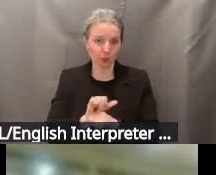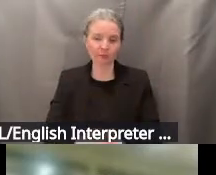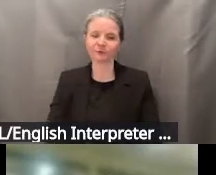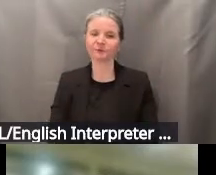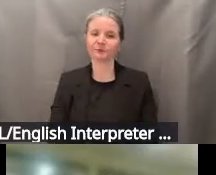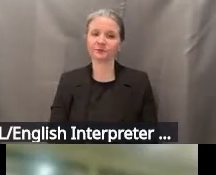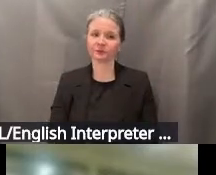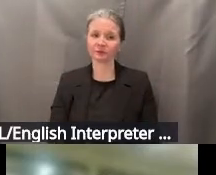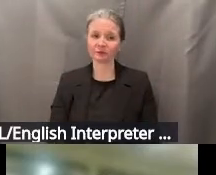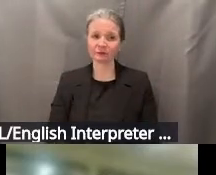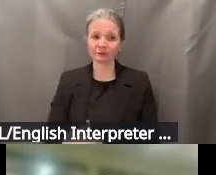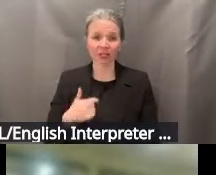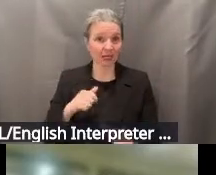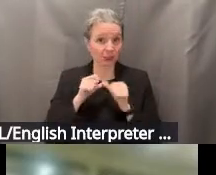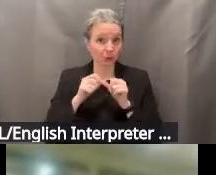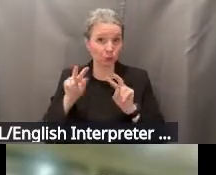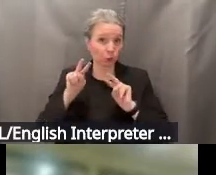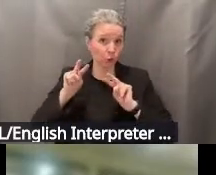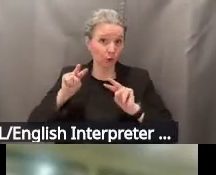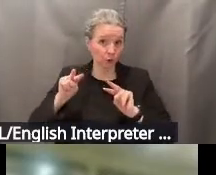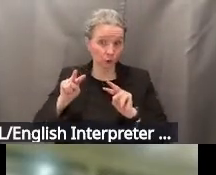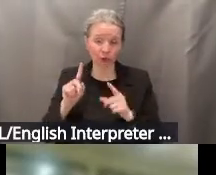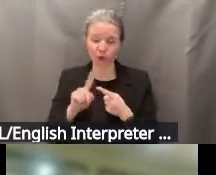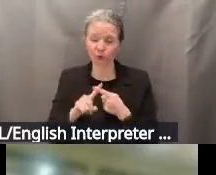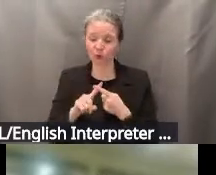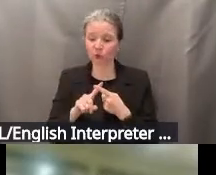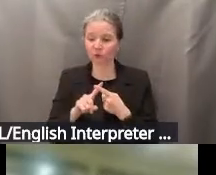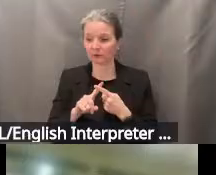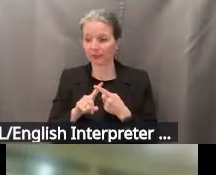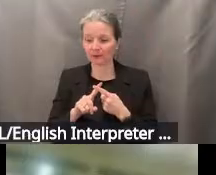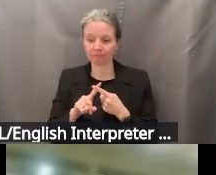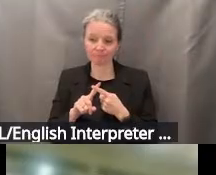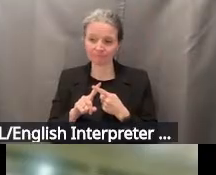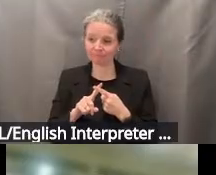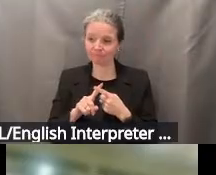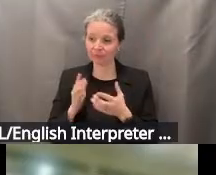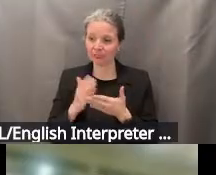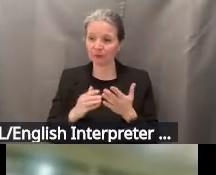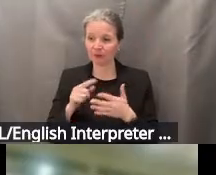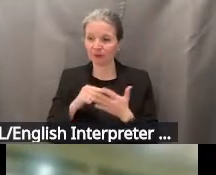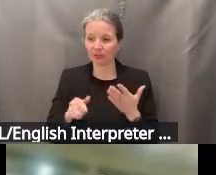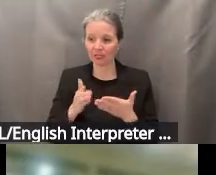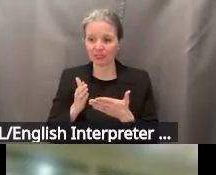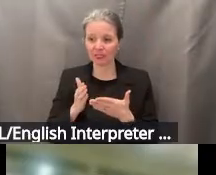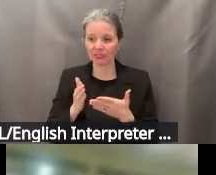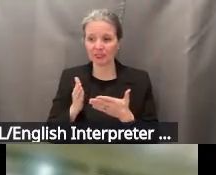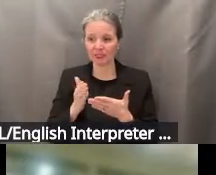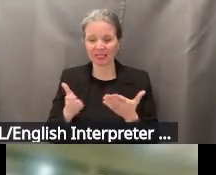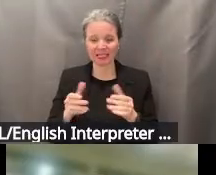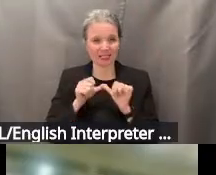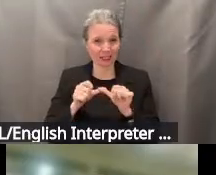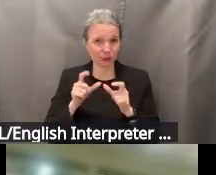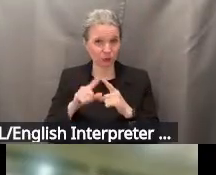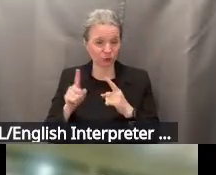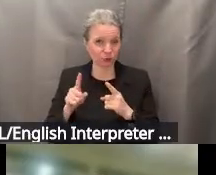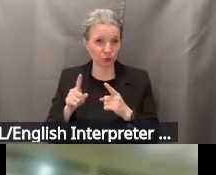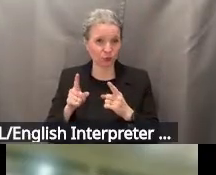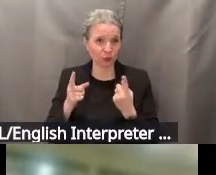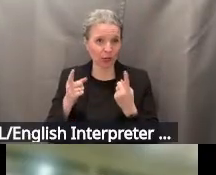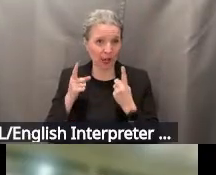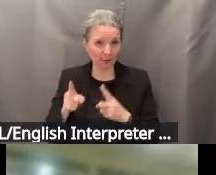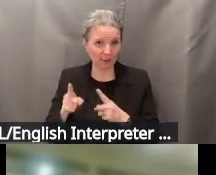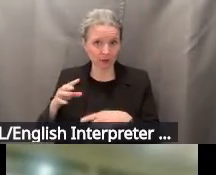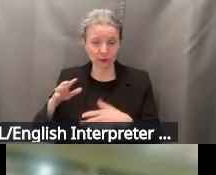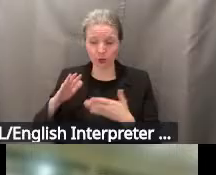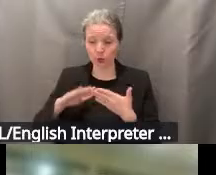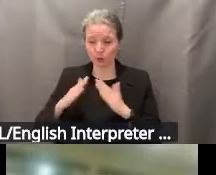I continue to look forward to, some of these pieces continuing to take life, the community